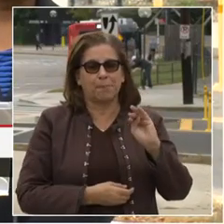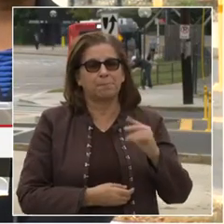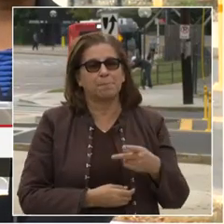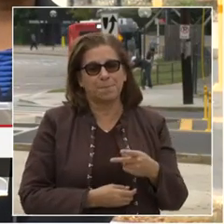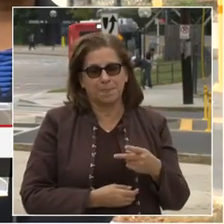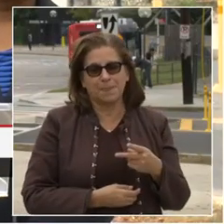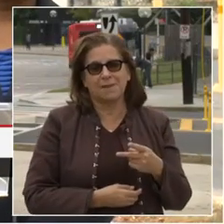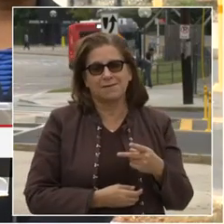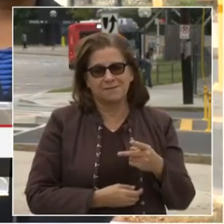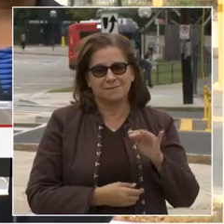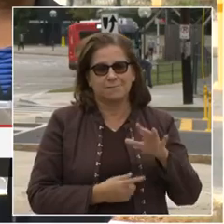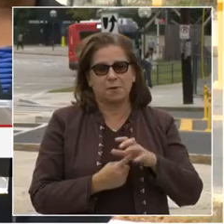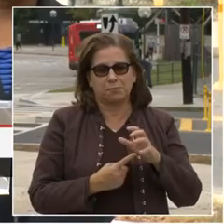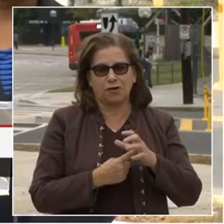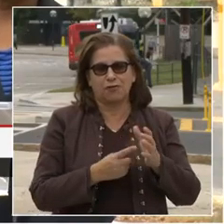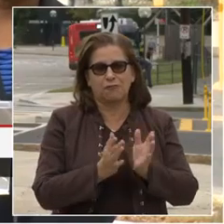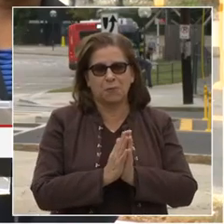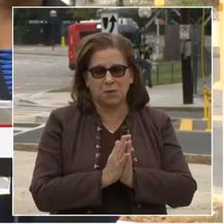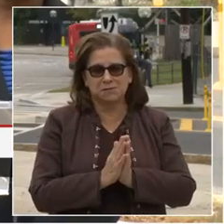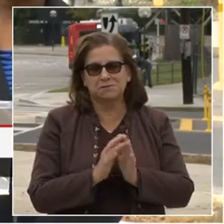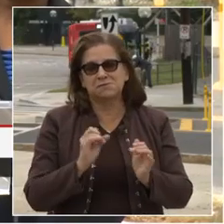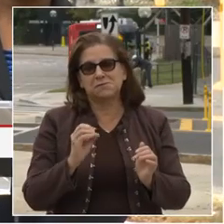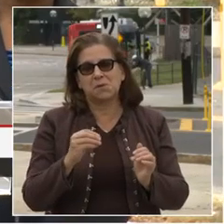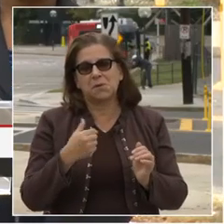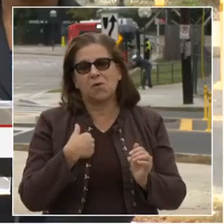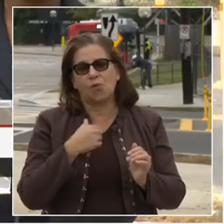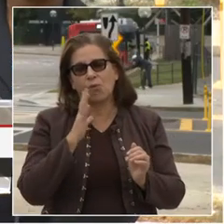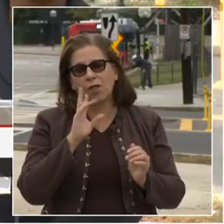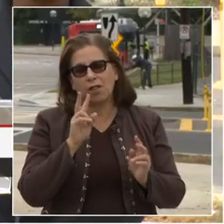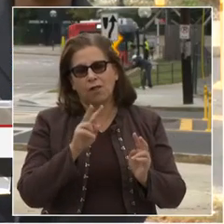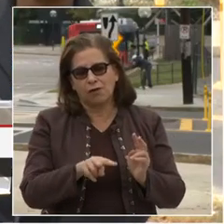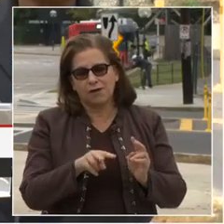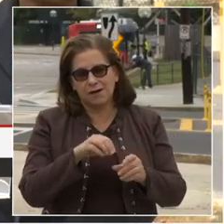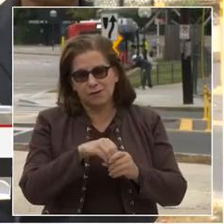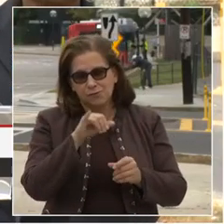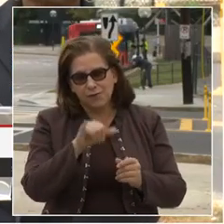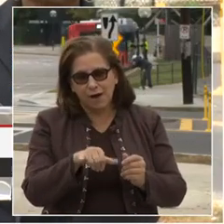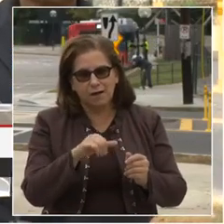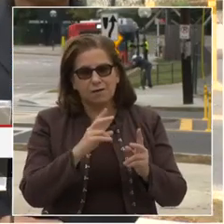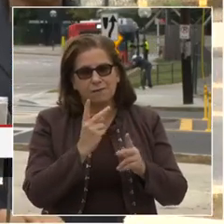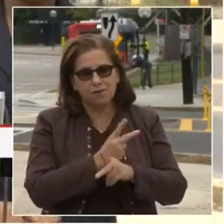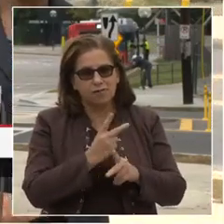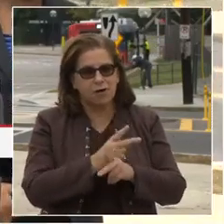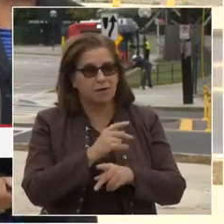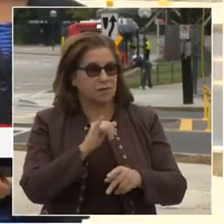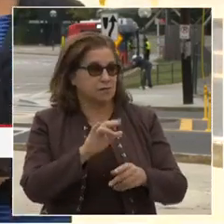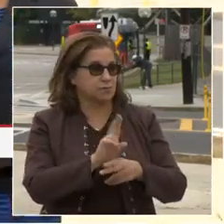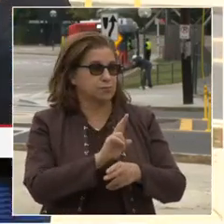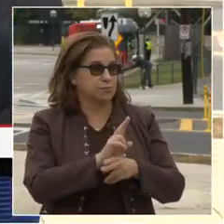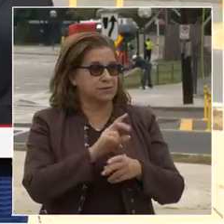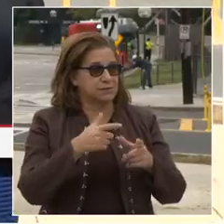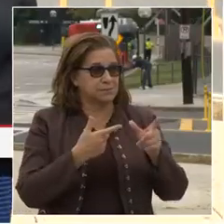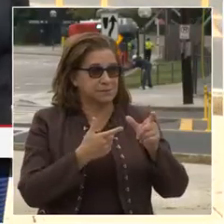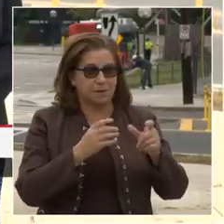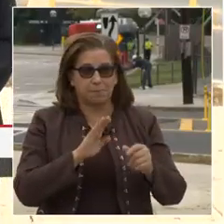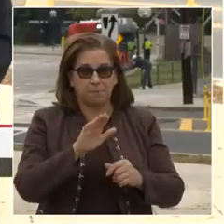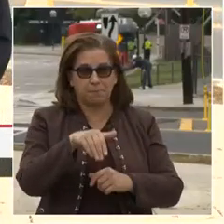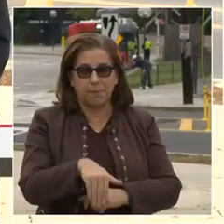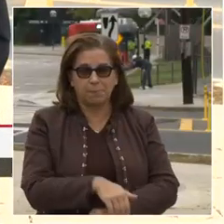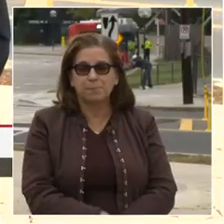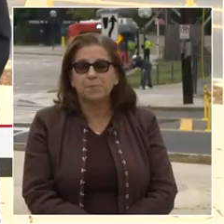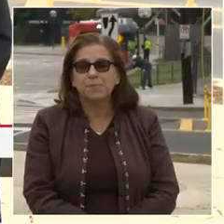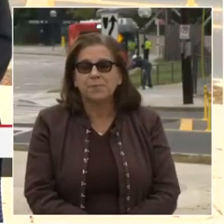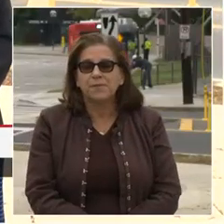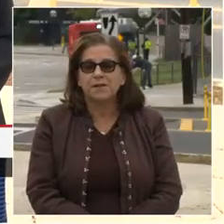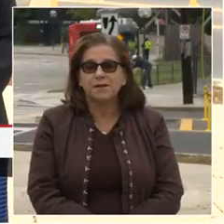assessment themselves, and then we'll go around and make the turnaround and go ahead and do the implementation of the actual intervention. I think they were maybe talking about like four-way stops and